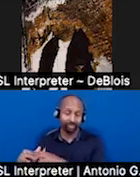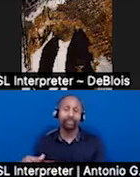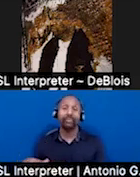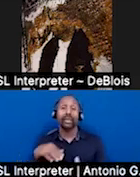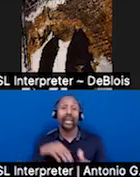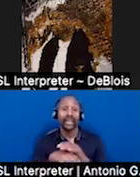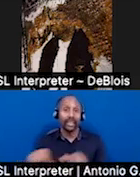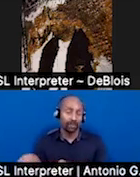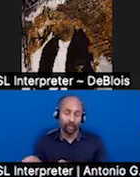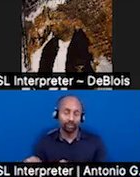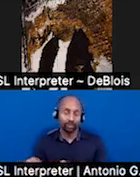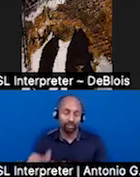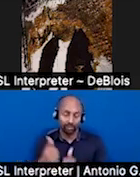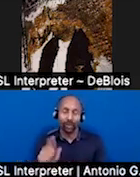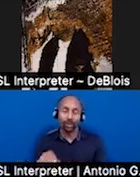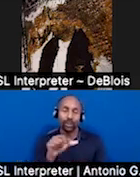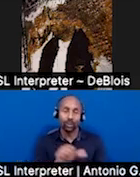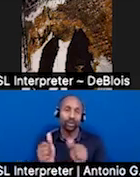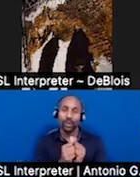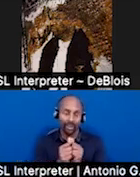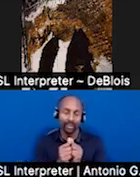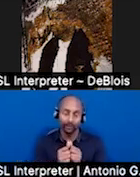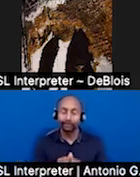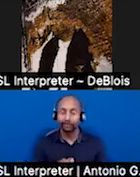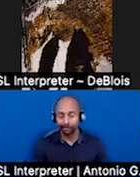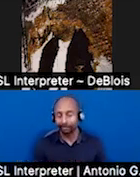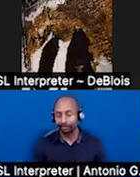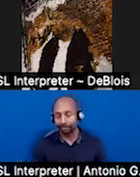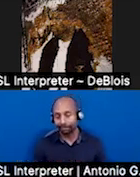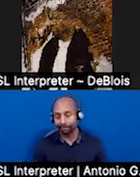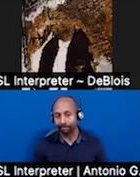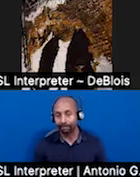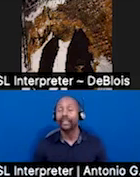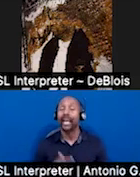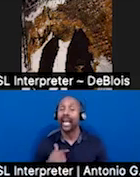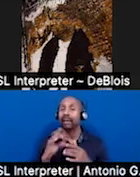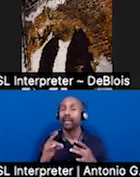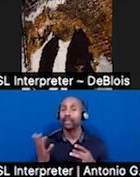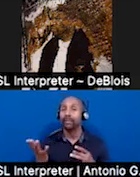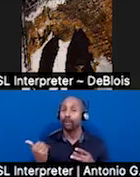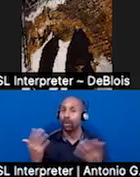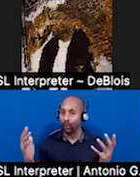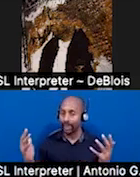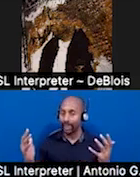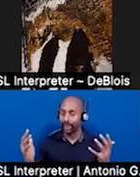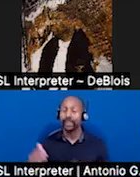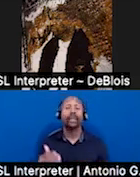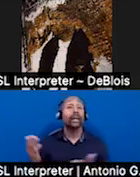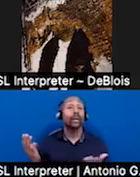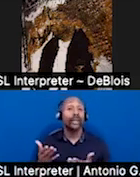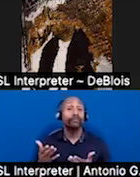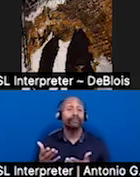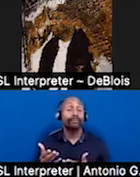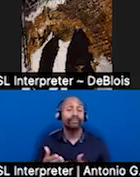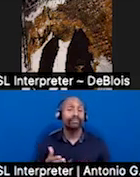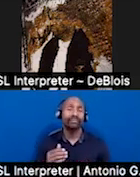accessible. So, as I mentioned earlier, some of it isn't